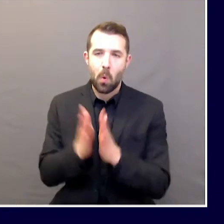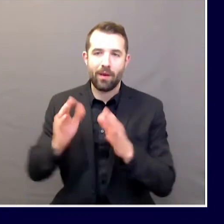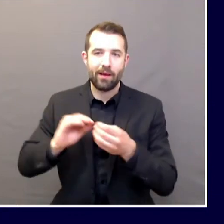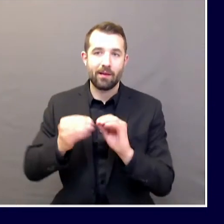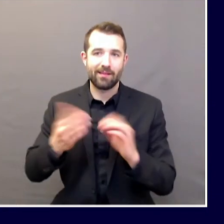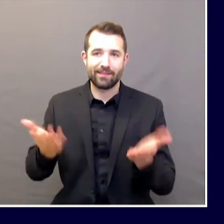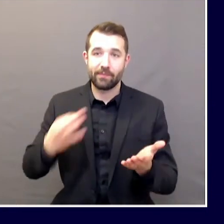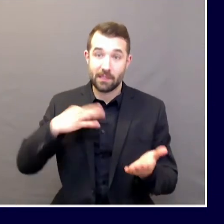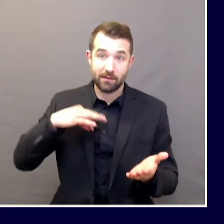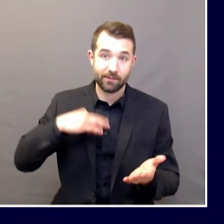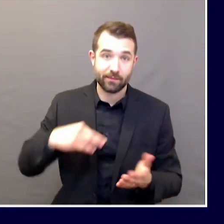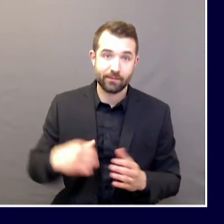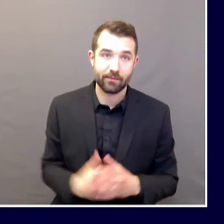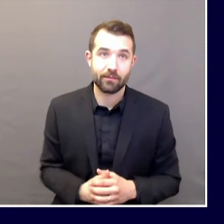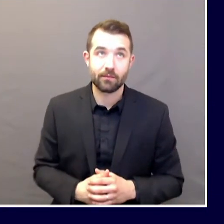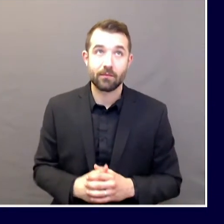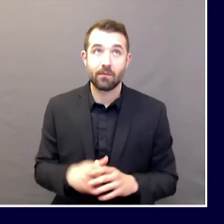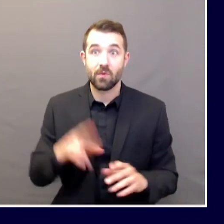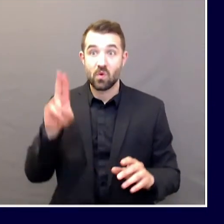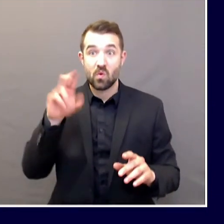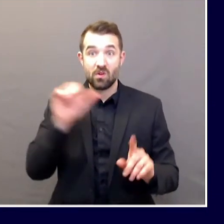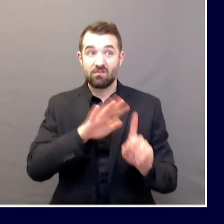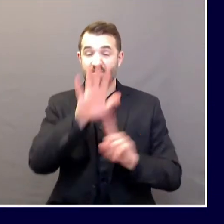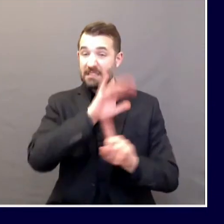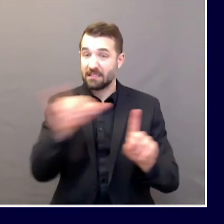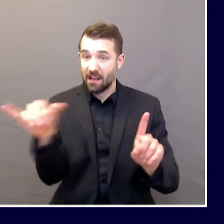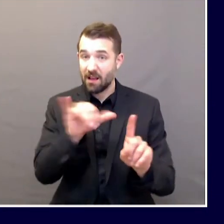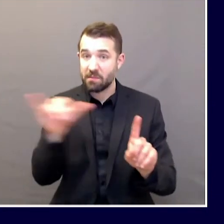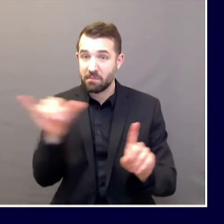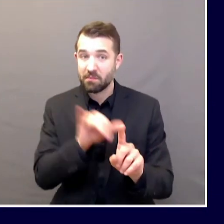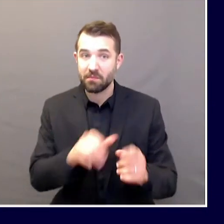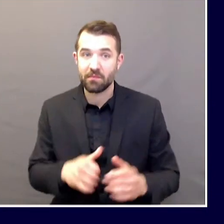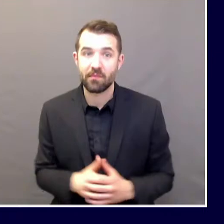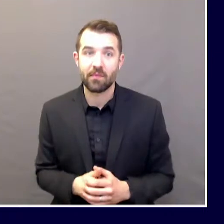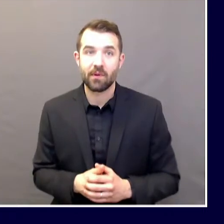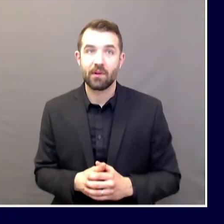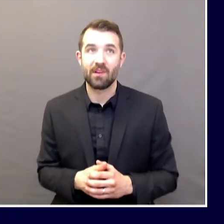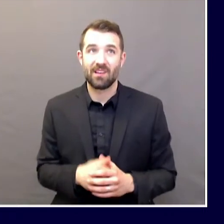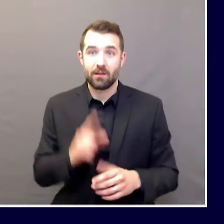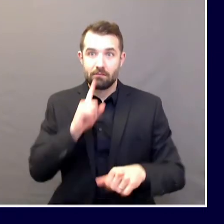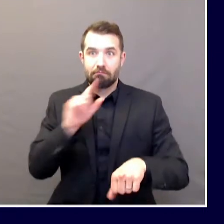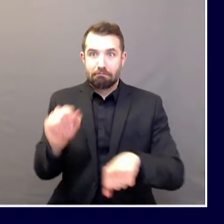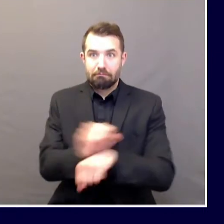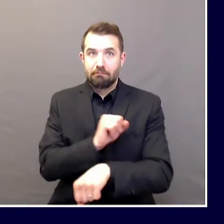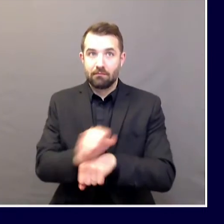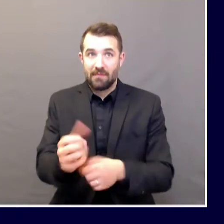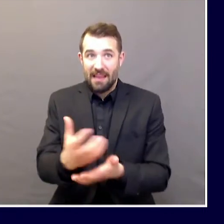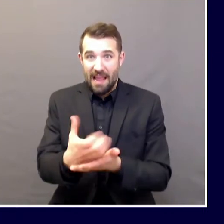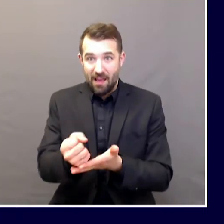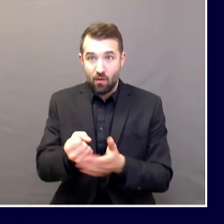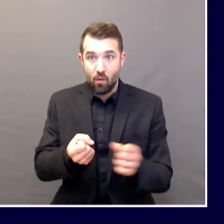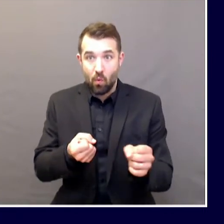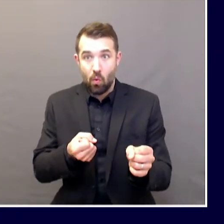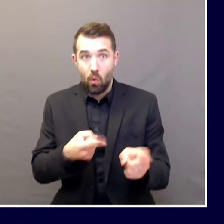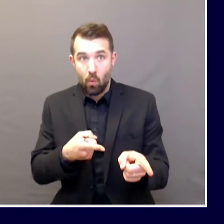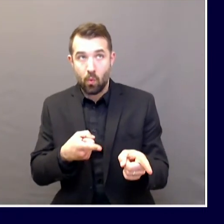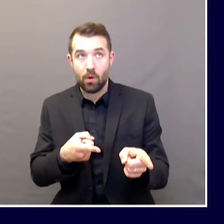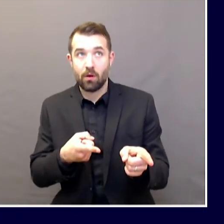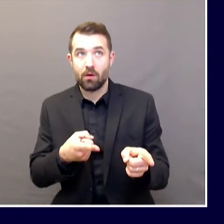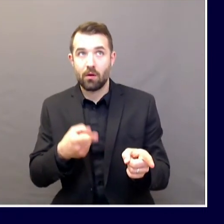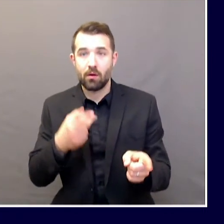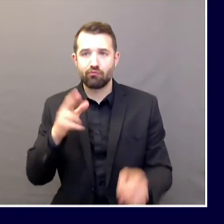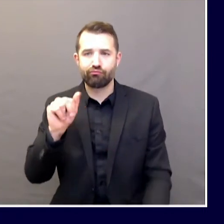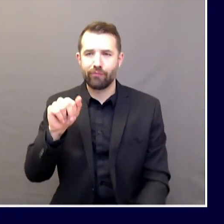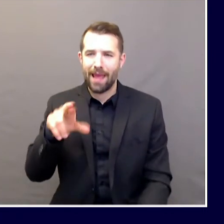on US CDC data, that a dose actually gets wasted. That is to say, the vial is open,